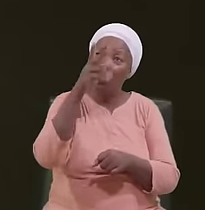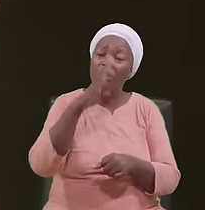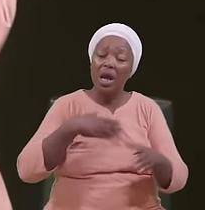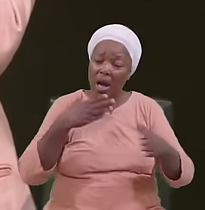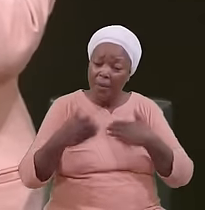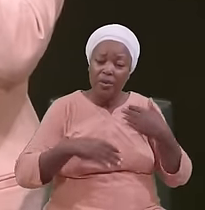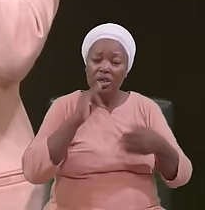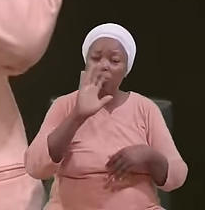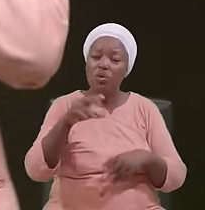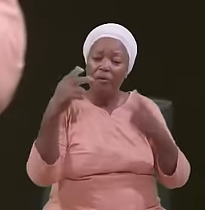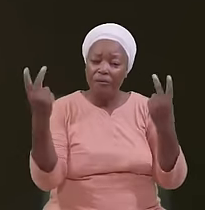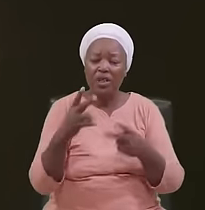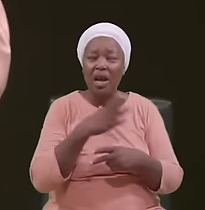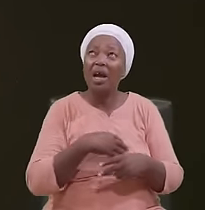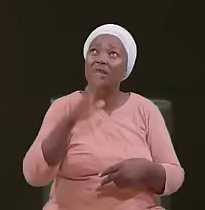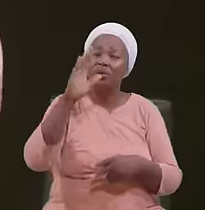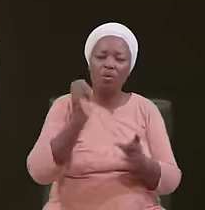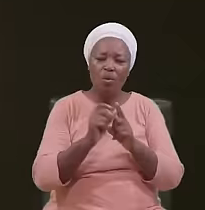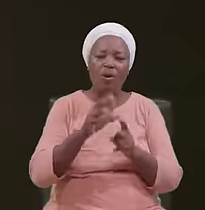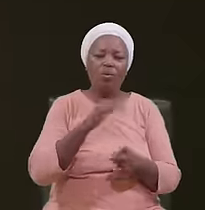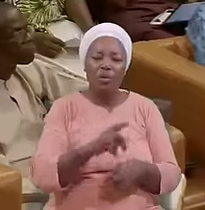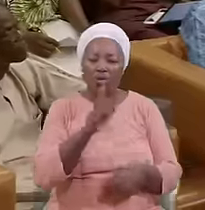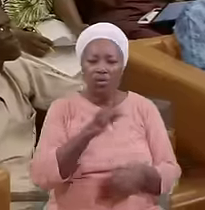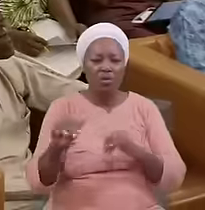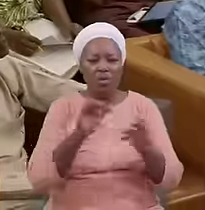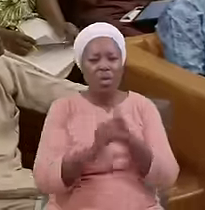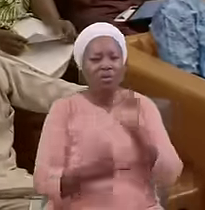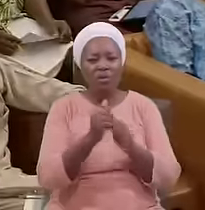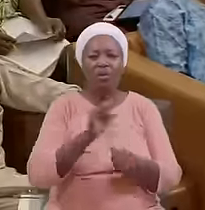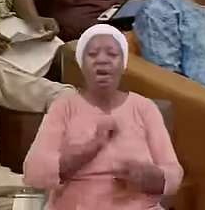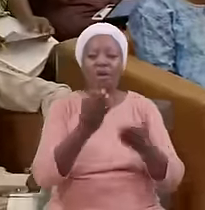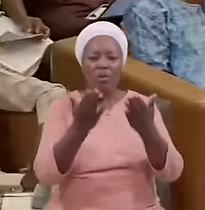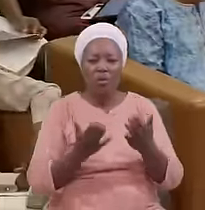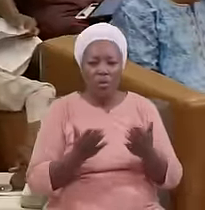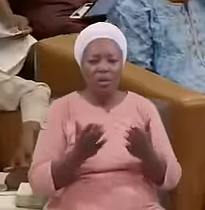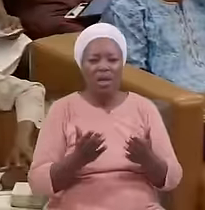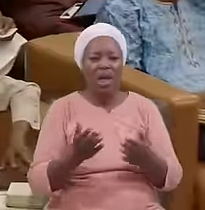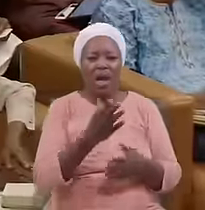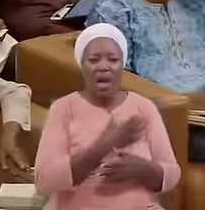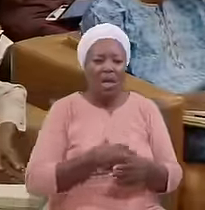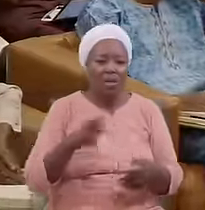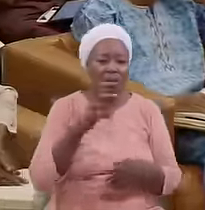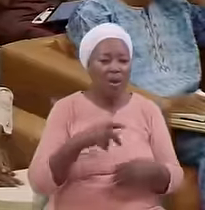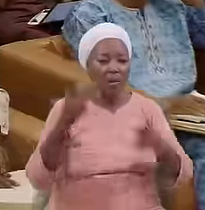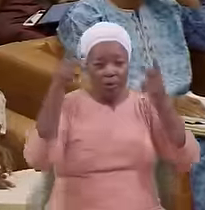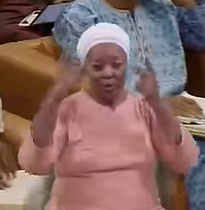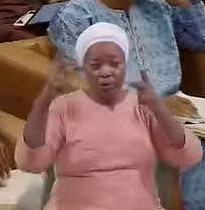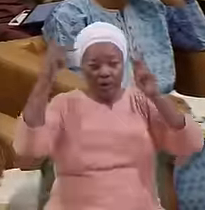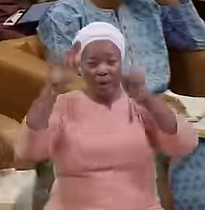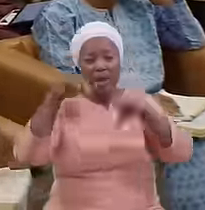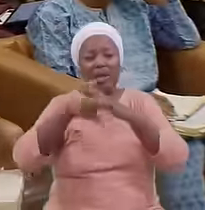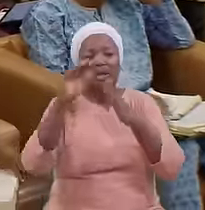the word will accomplish that which I please. And it shall prosper in